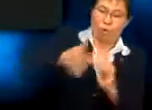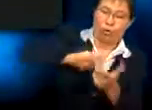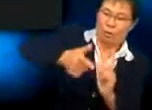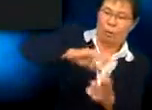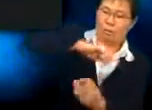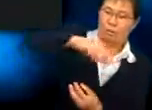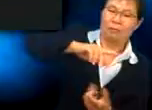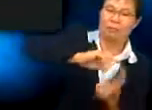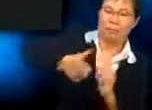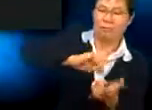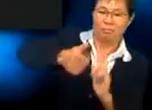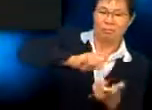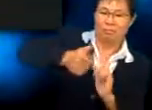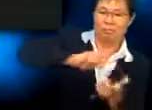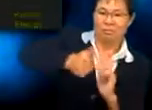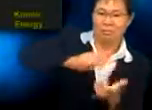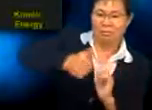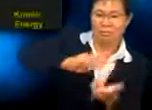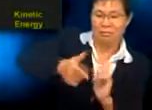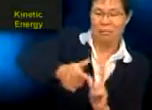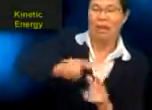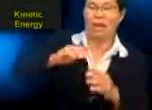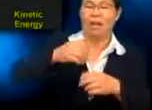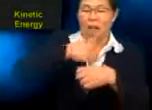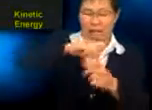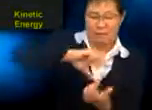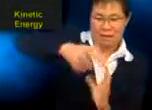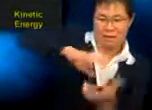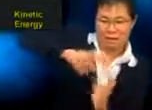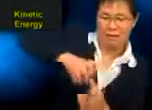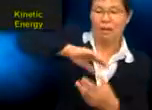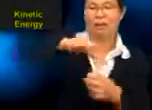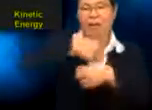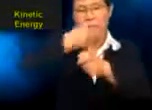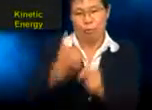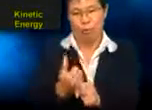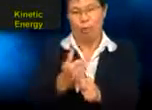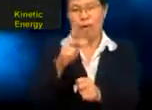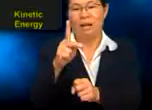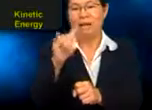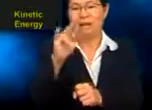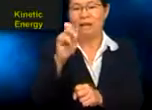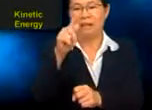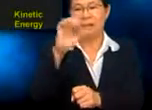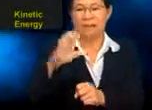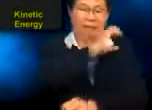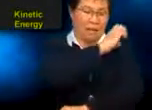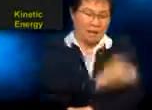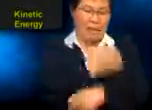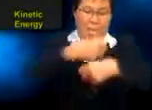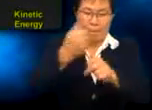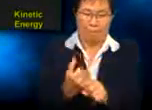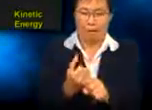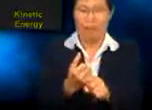turbines begin to turn, they produce kinetic energy, which gets the generator going to produce